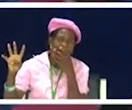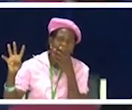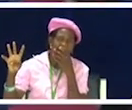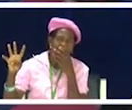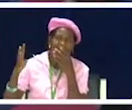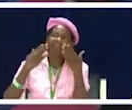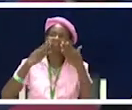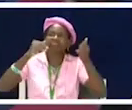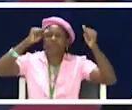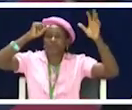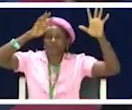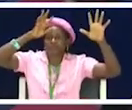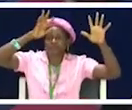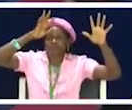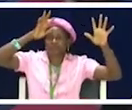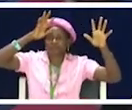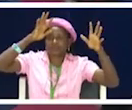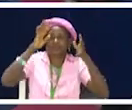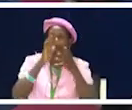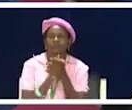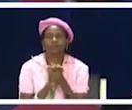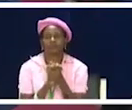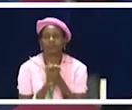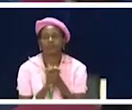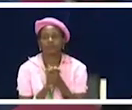Thank you, Father.